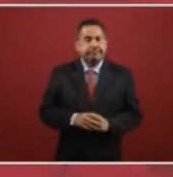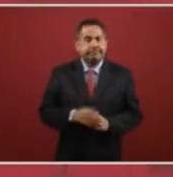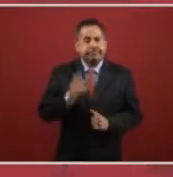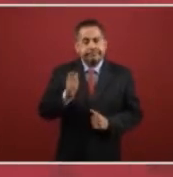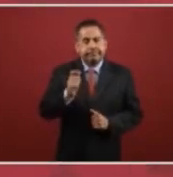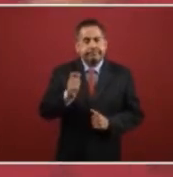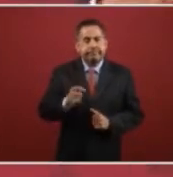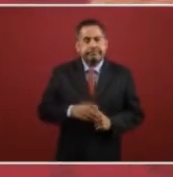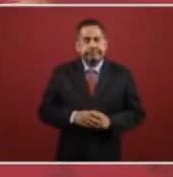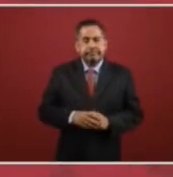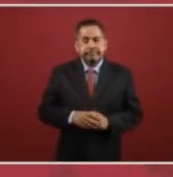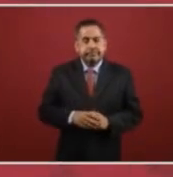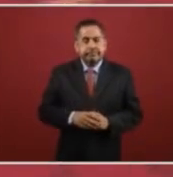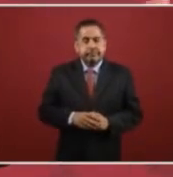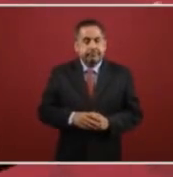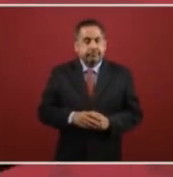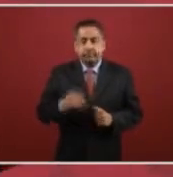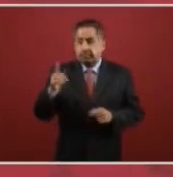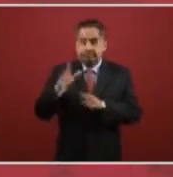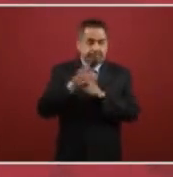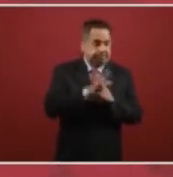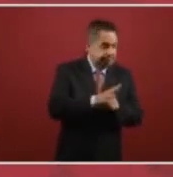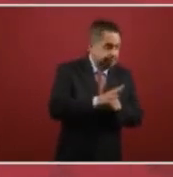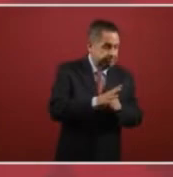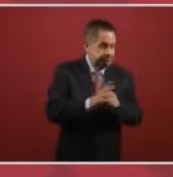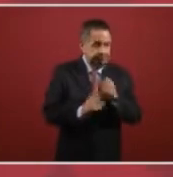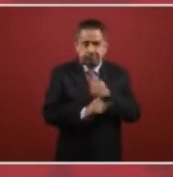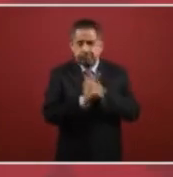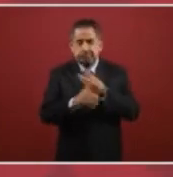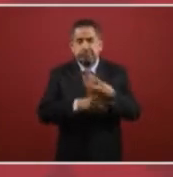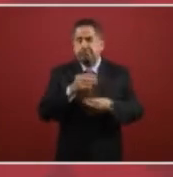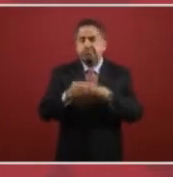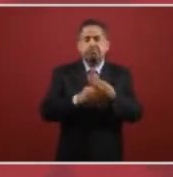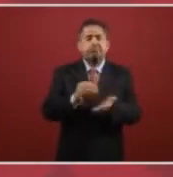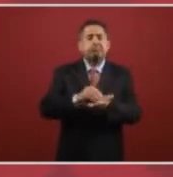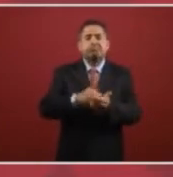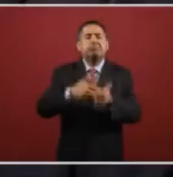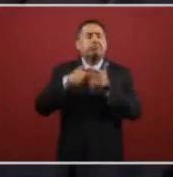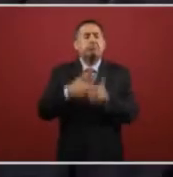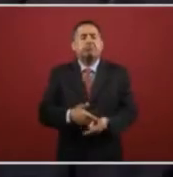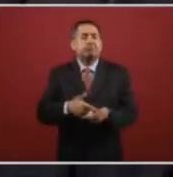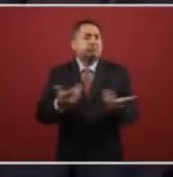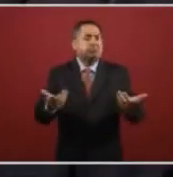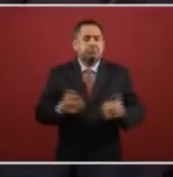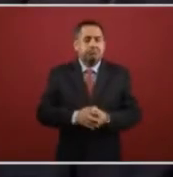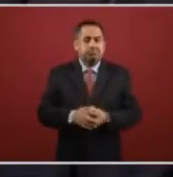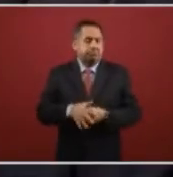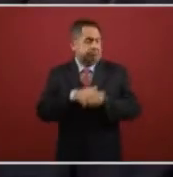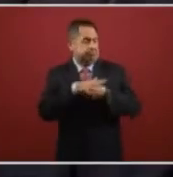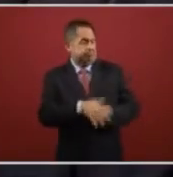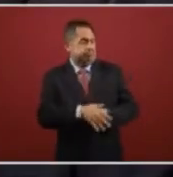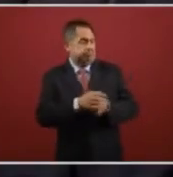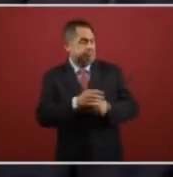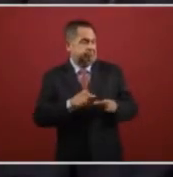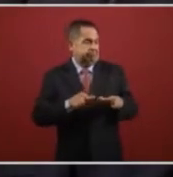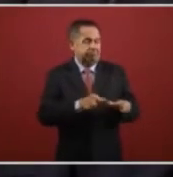And not only that, but you don't resolve anything with the use of force.